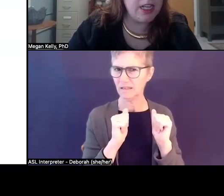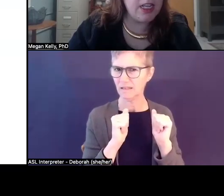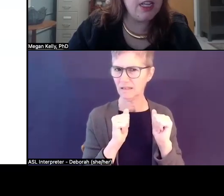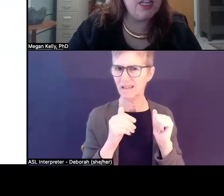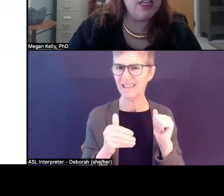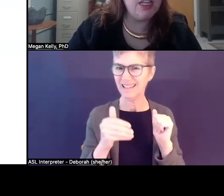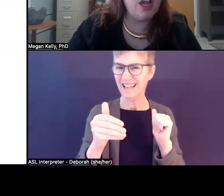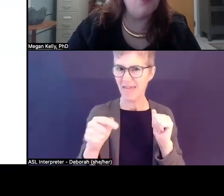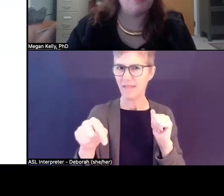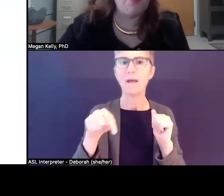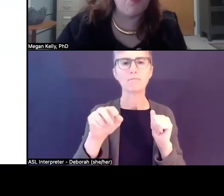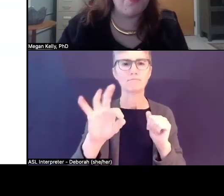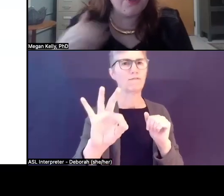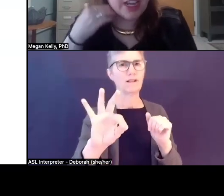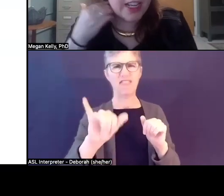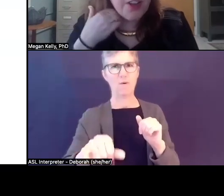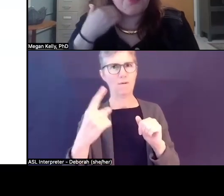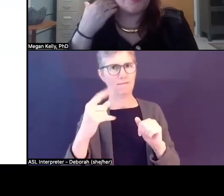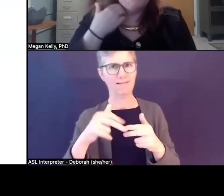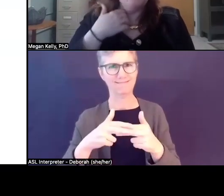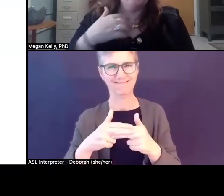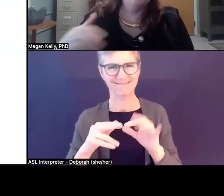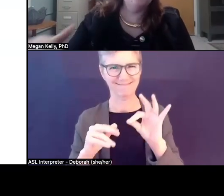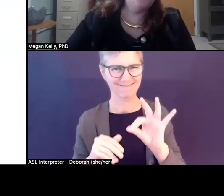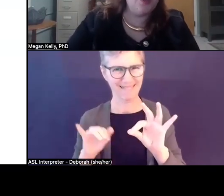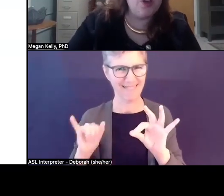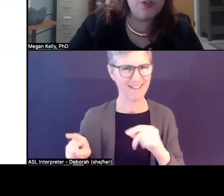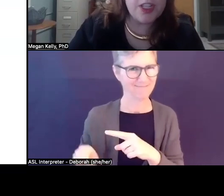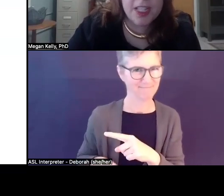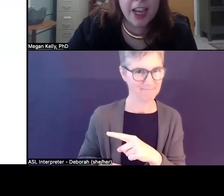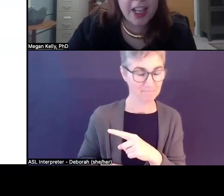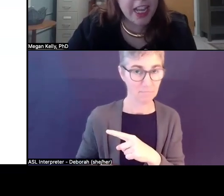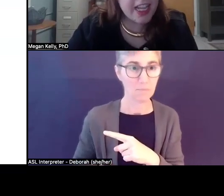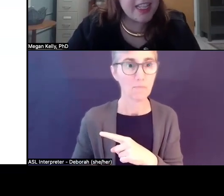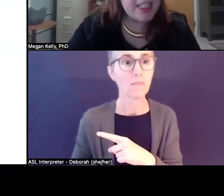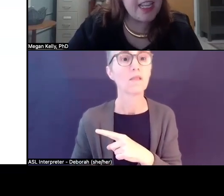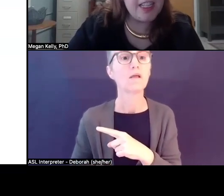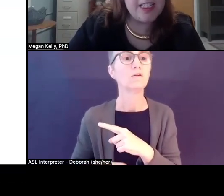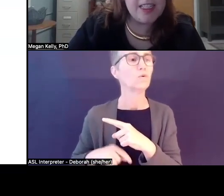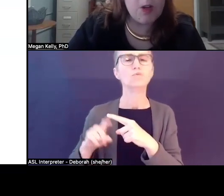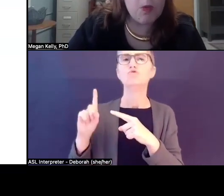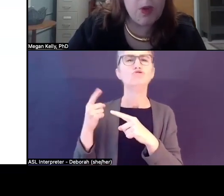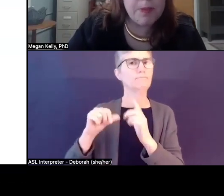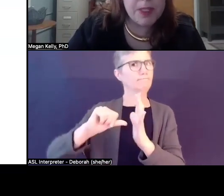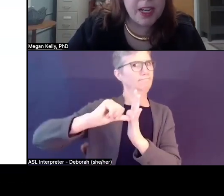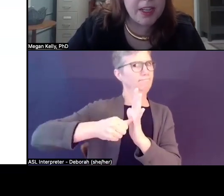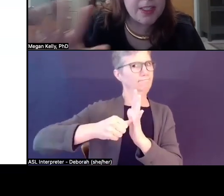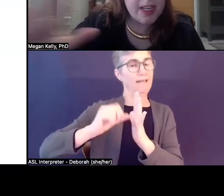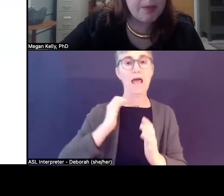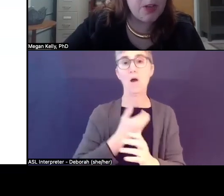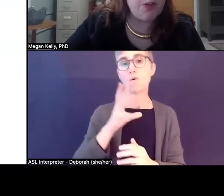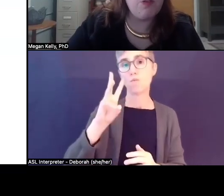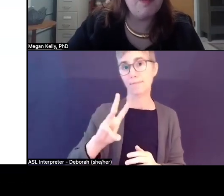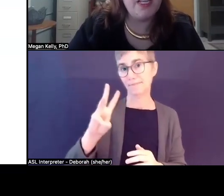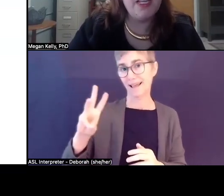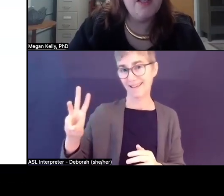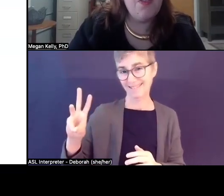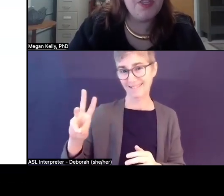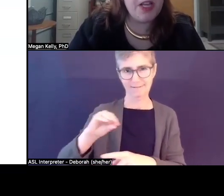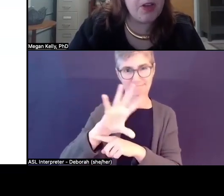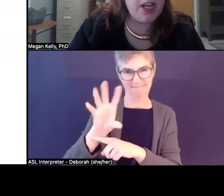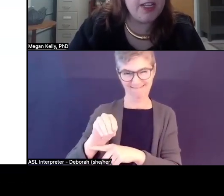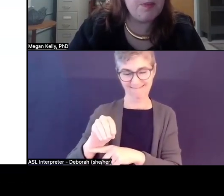then we can go back. Perfect. Okay, perfect. Great. All right. So just highlighting this again, this is our website, a snapshot of our